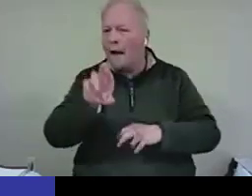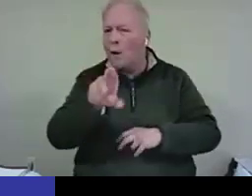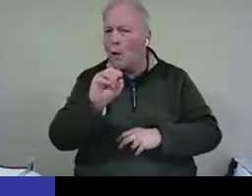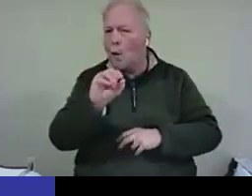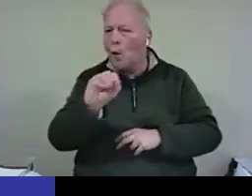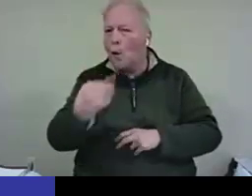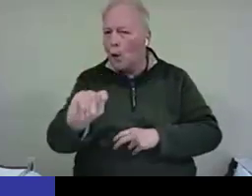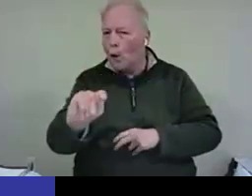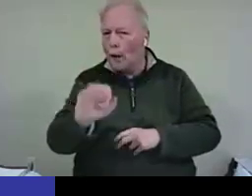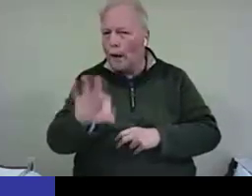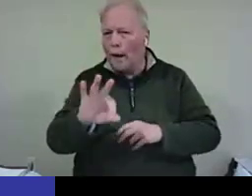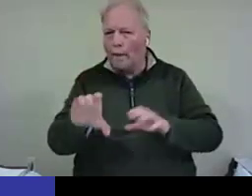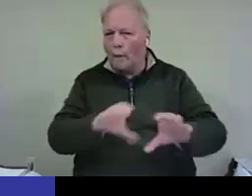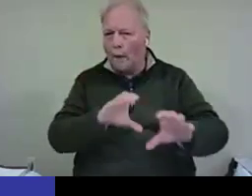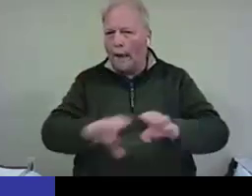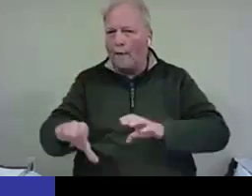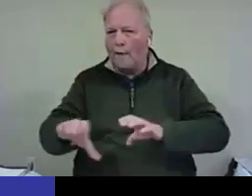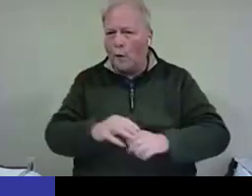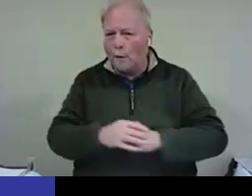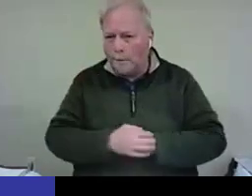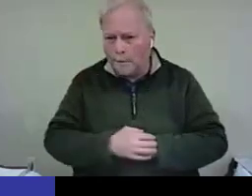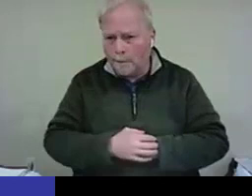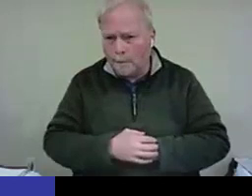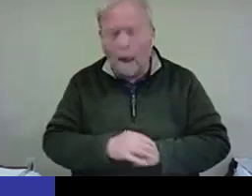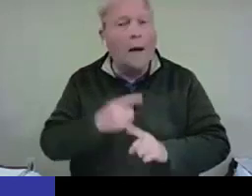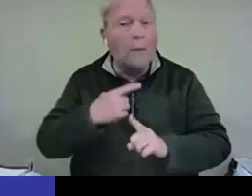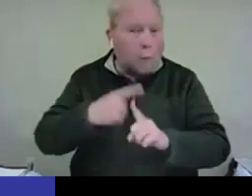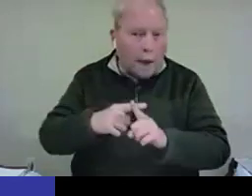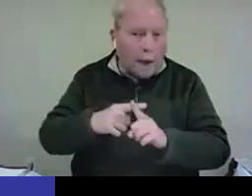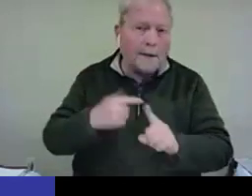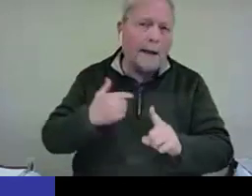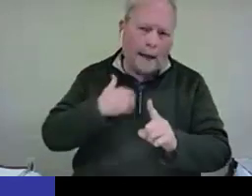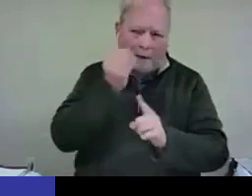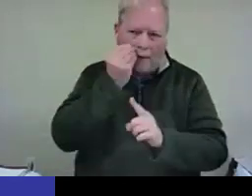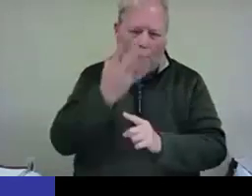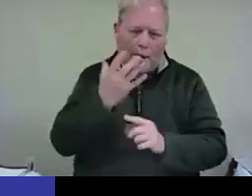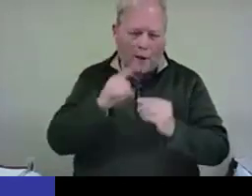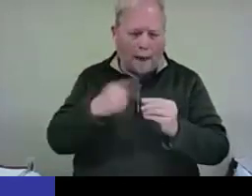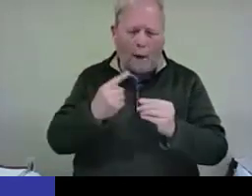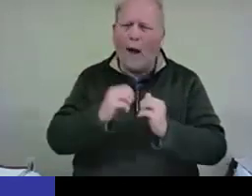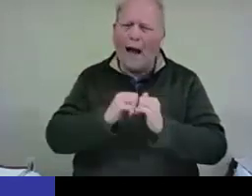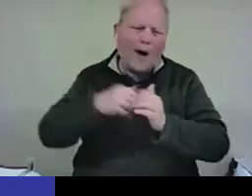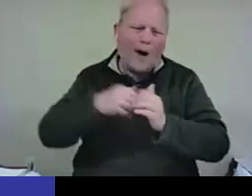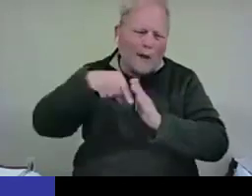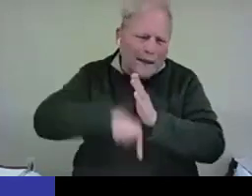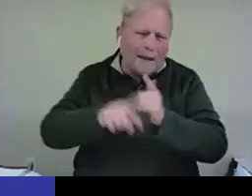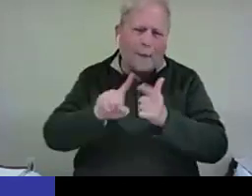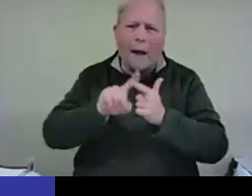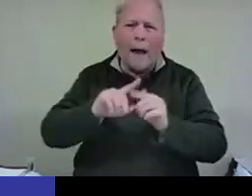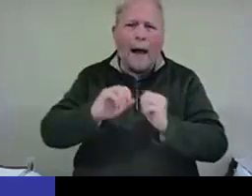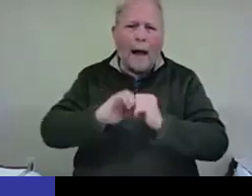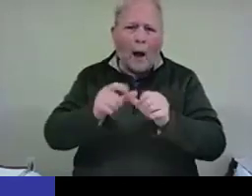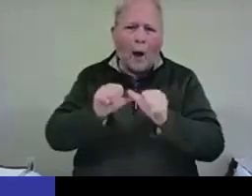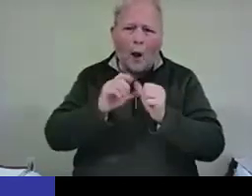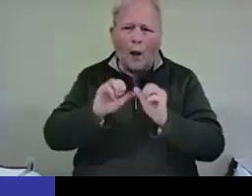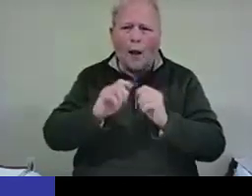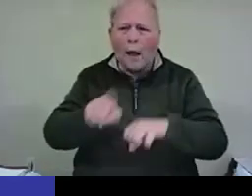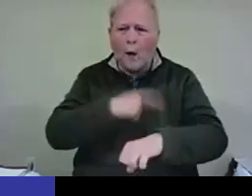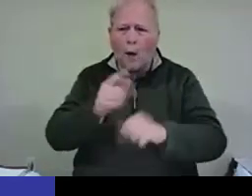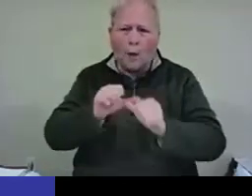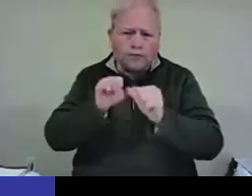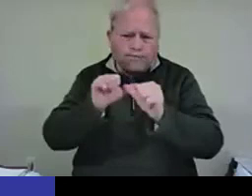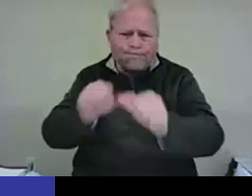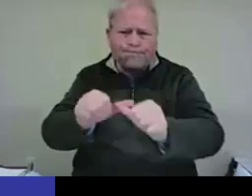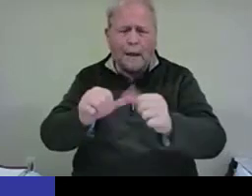information on the intensity or frequency and rate and duration, which are critical to determine if the behavior has an adverse effect on the